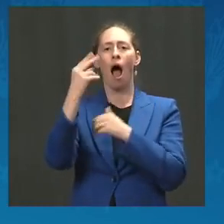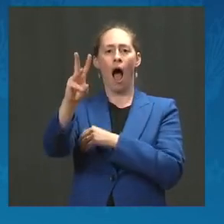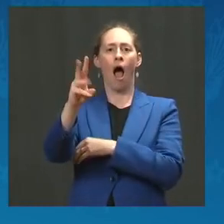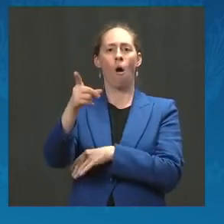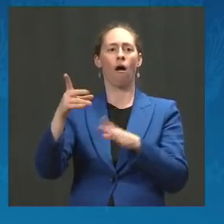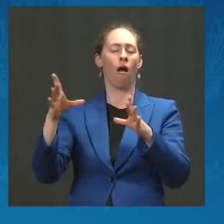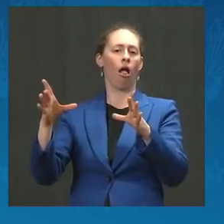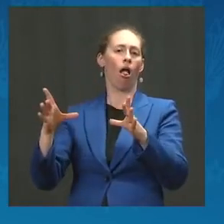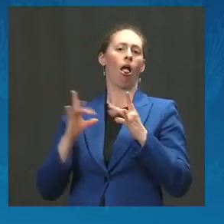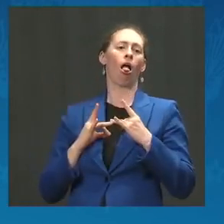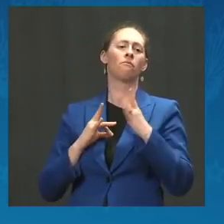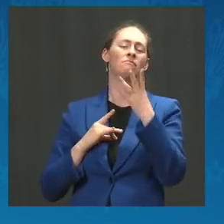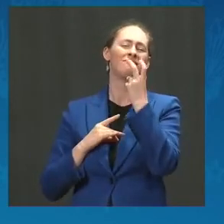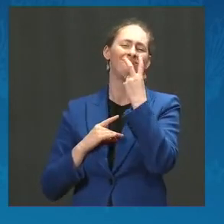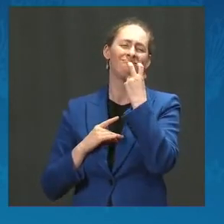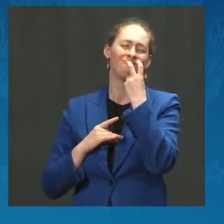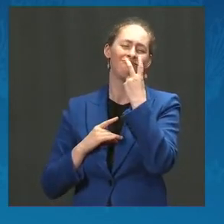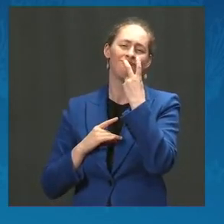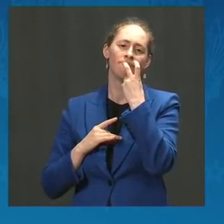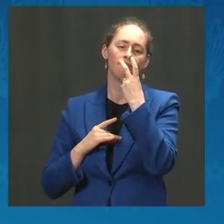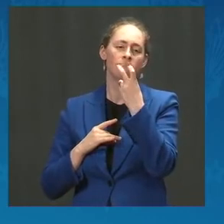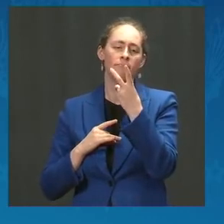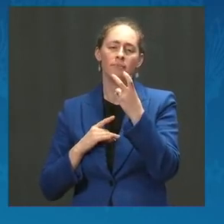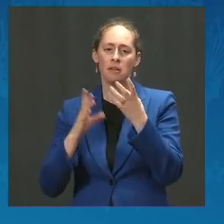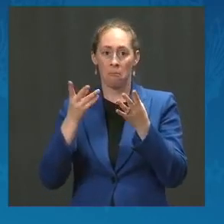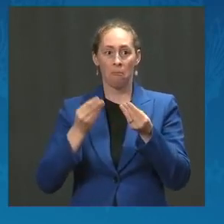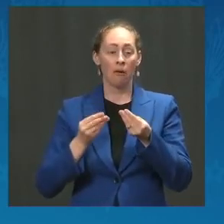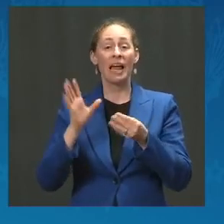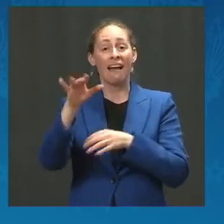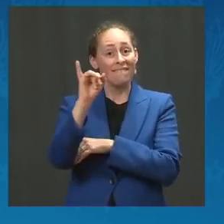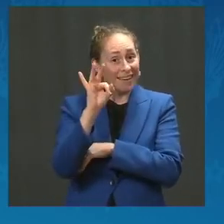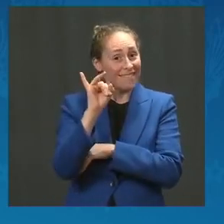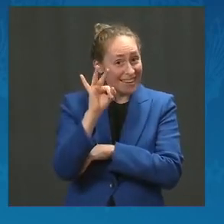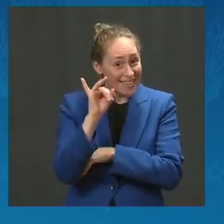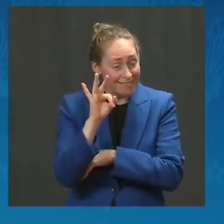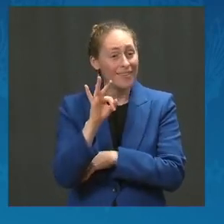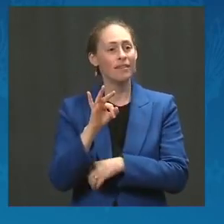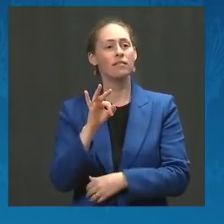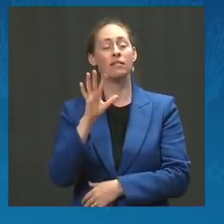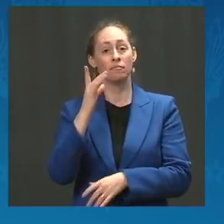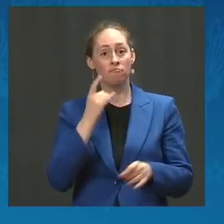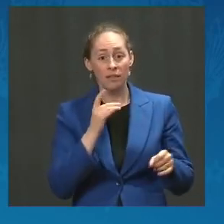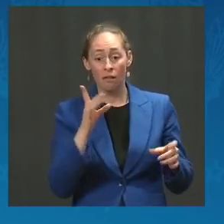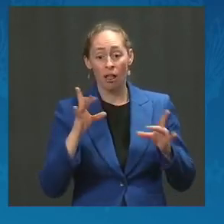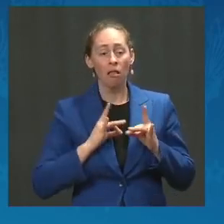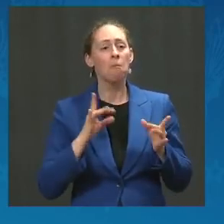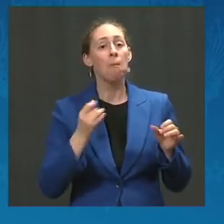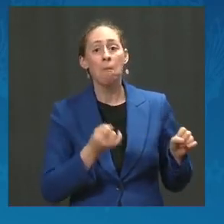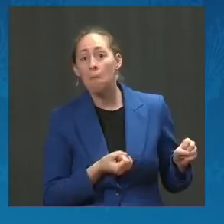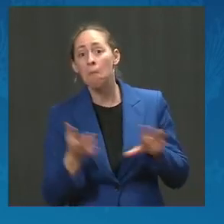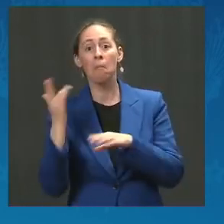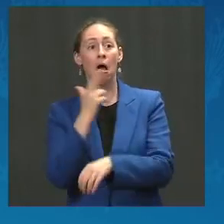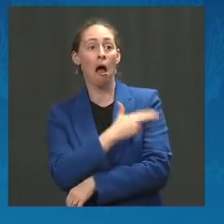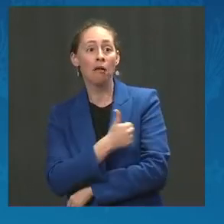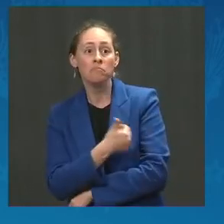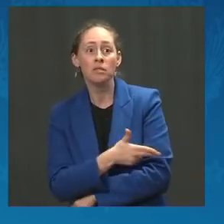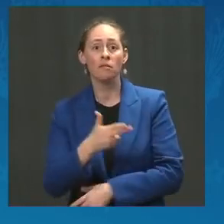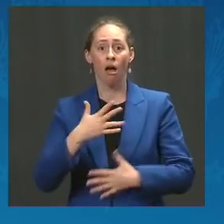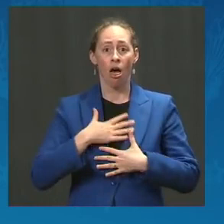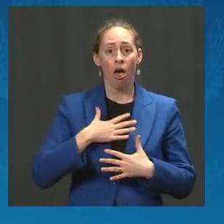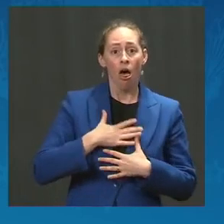very small percentage do, that you are not going to be hospitalized, you're not going to be on a ventilator, you're not going to be